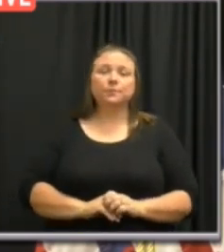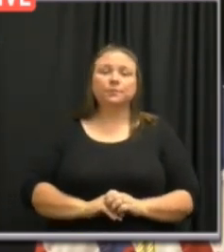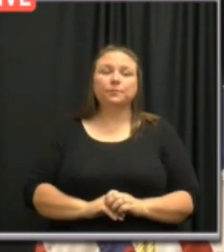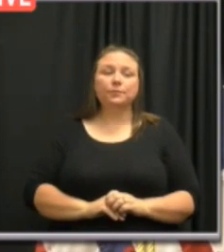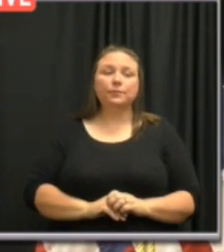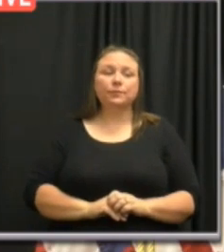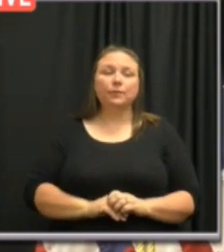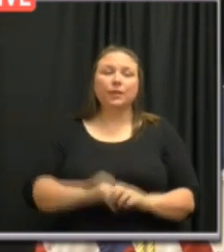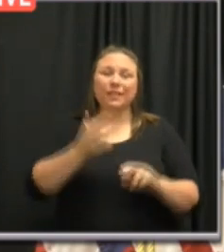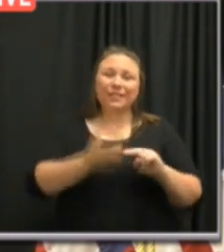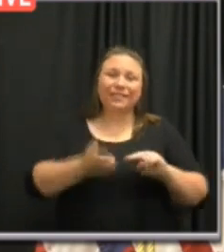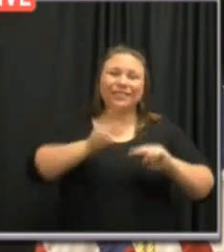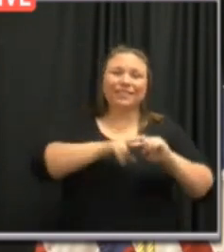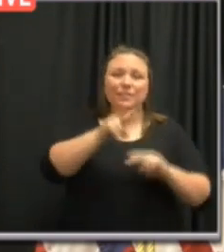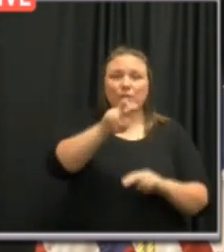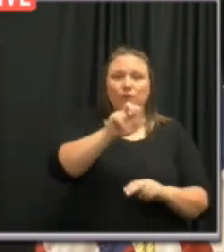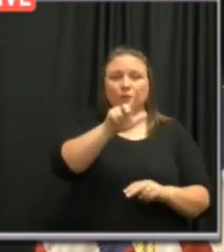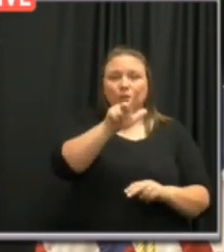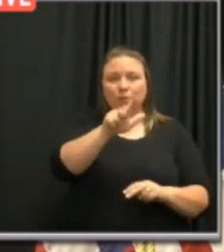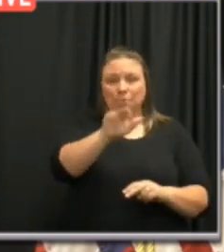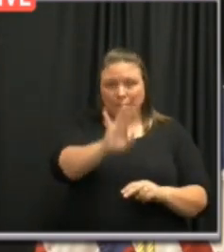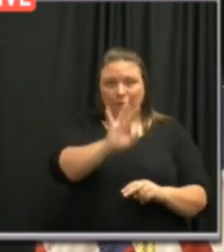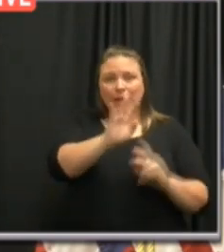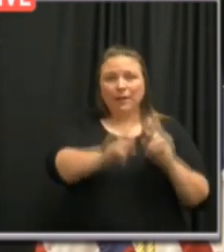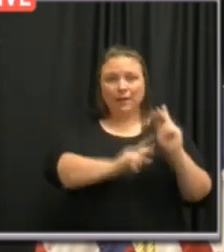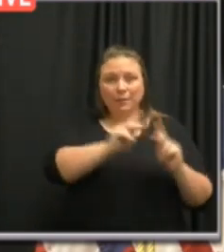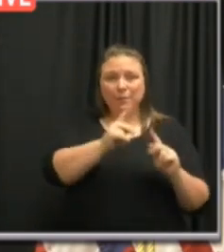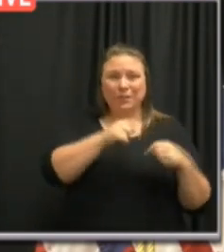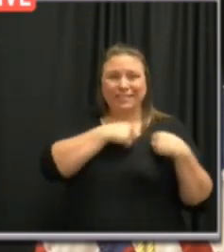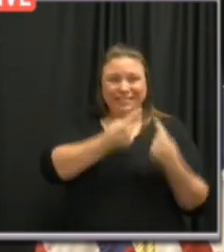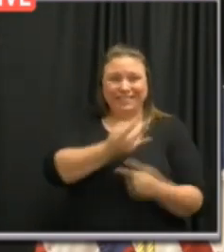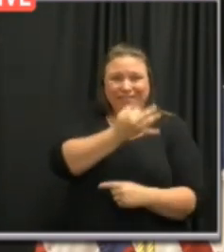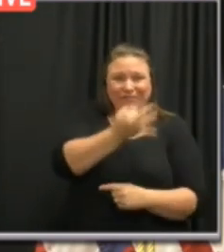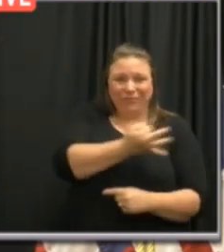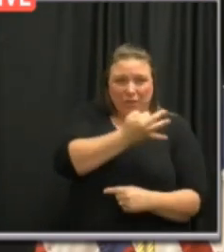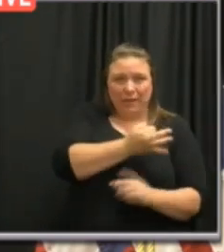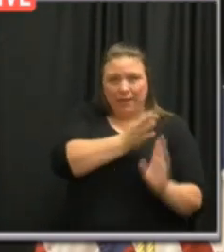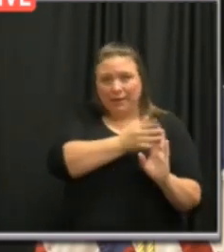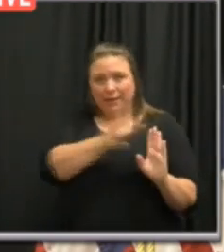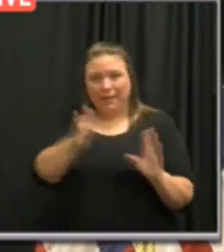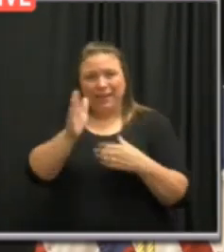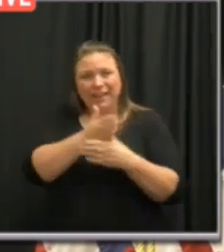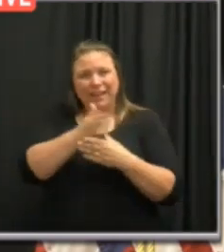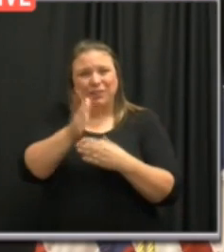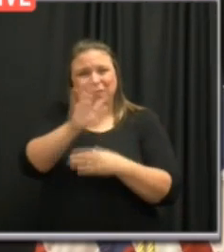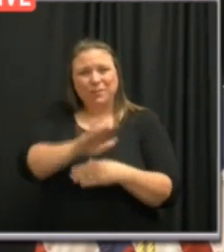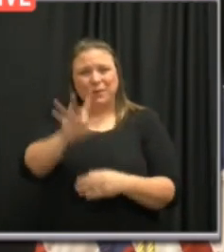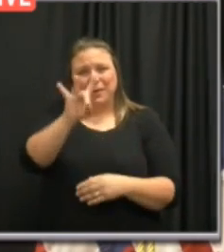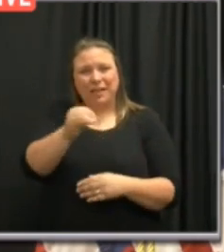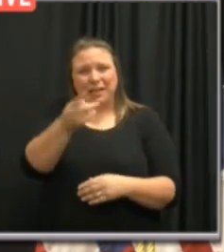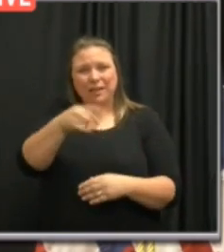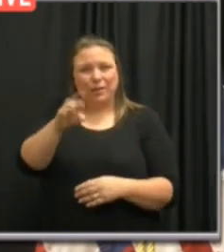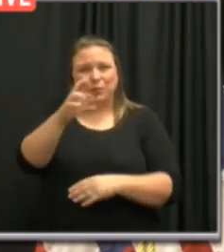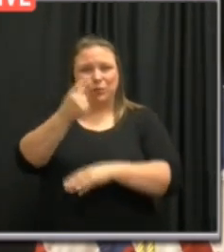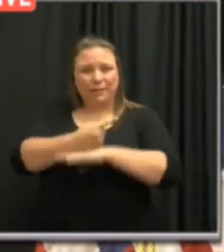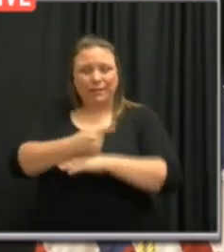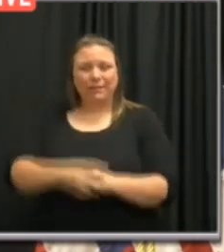And an increase of 239 cases since our update Friday, which is an average of approximately 80 per day.